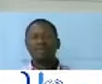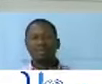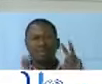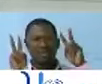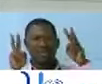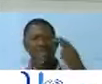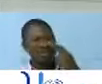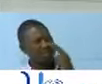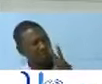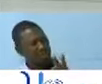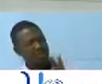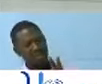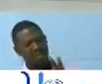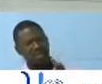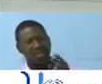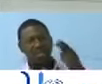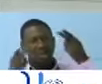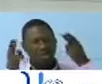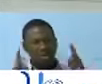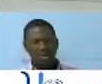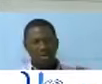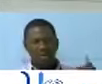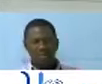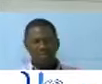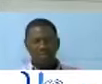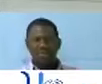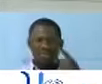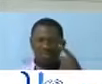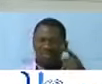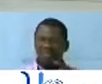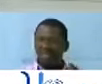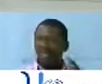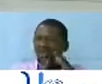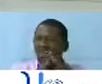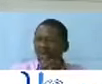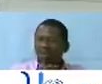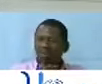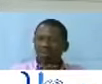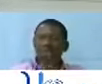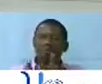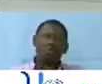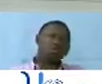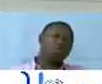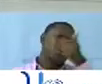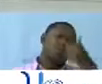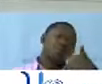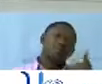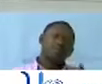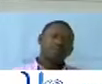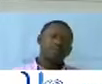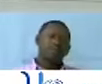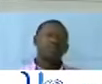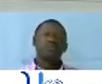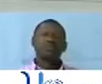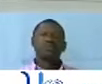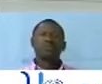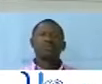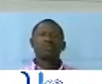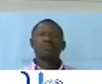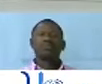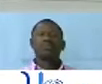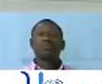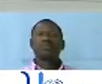imperialists. Mom nak lim ñu gissoon sax ñun dal ño doon joko ak ñooñu. It was convenient for him to paint the narrative of